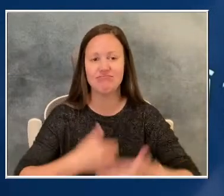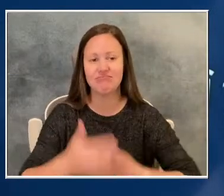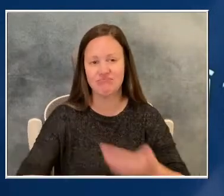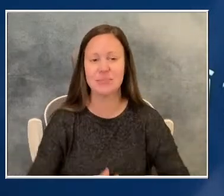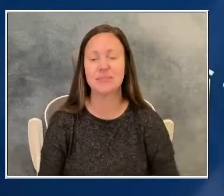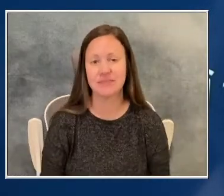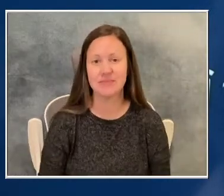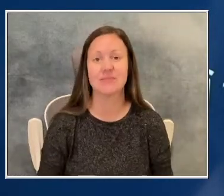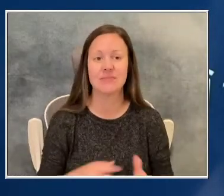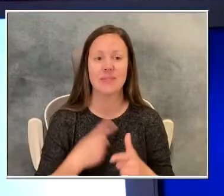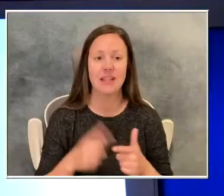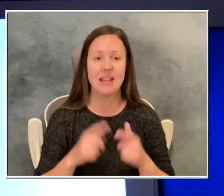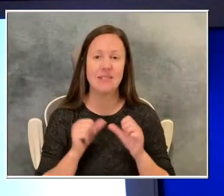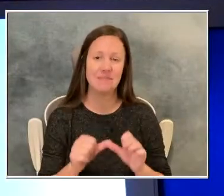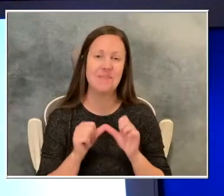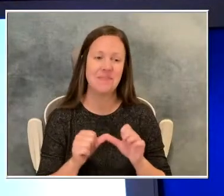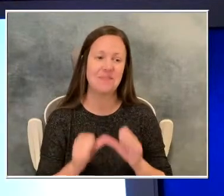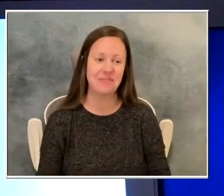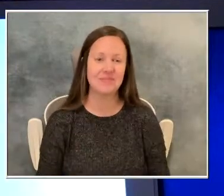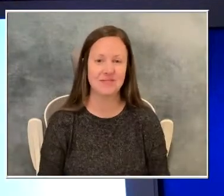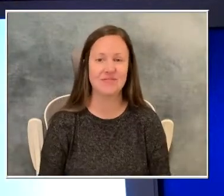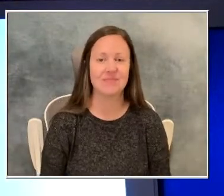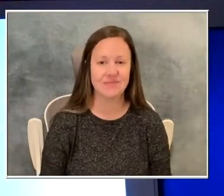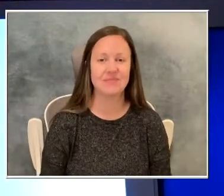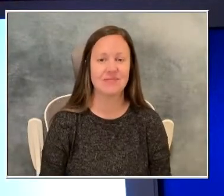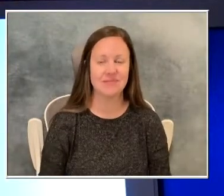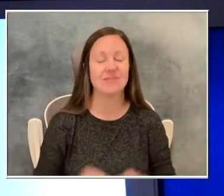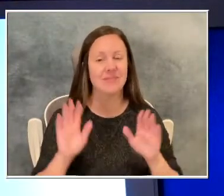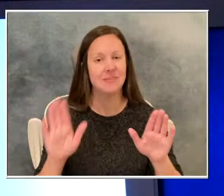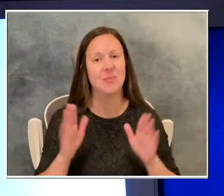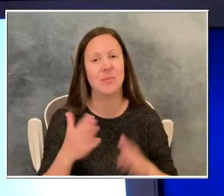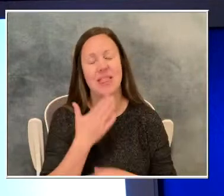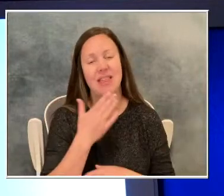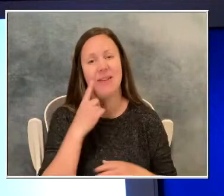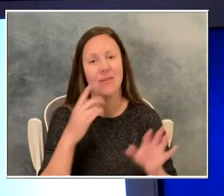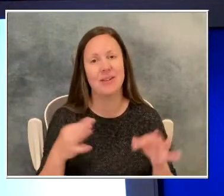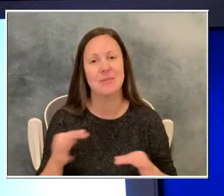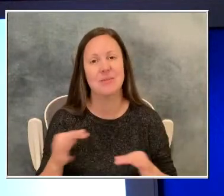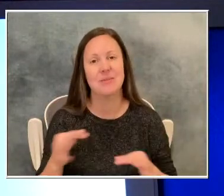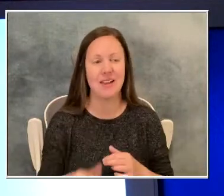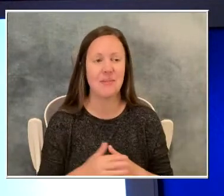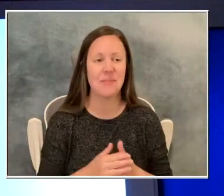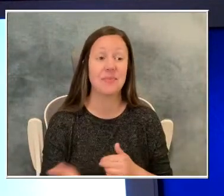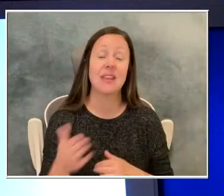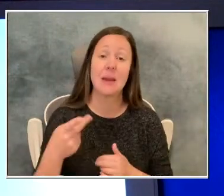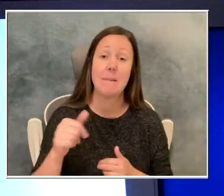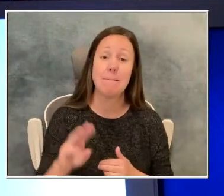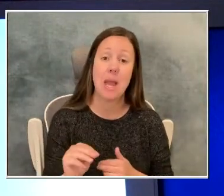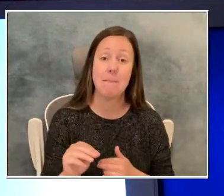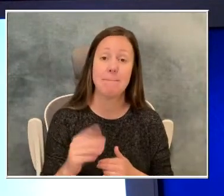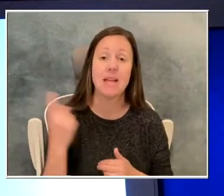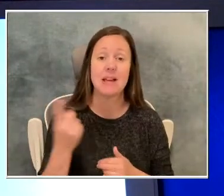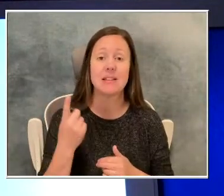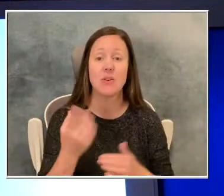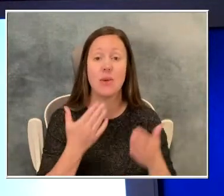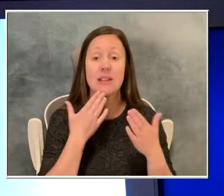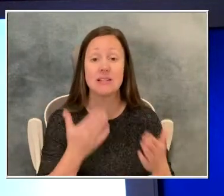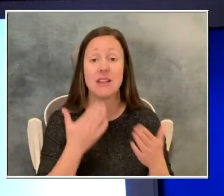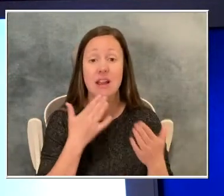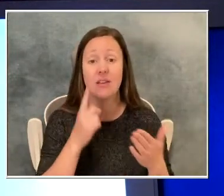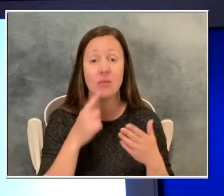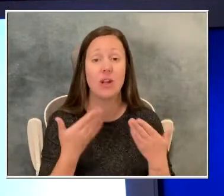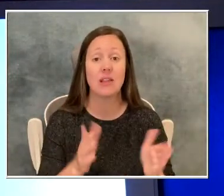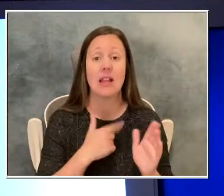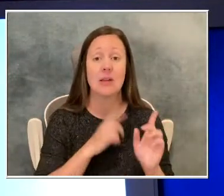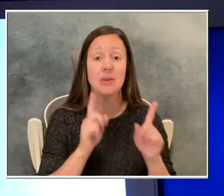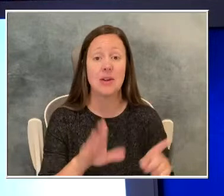running afterwards. That's a great illustration. Thank you for explaining that. Pam, as always, just thank you for letting me come to your beautiful home and